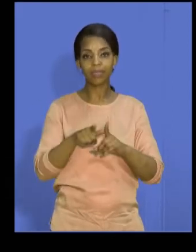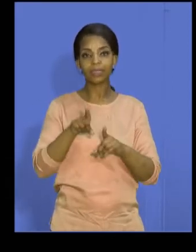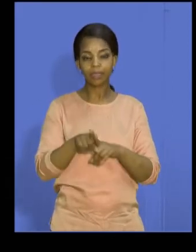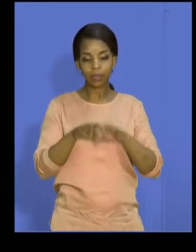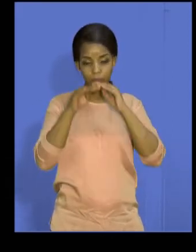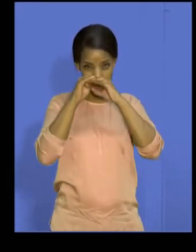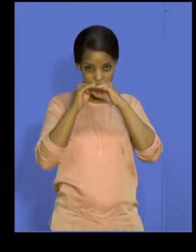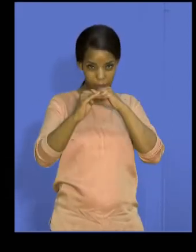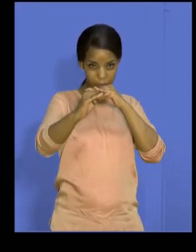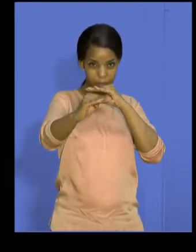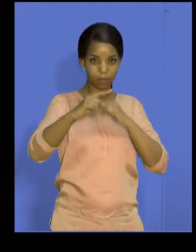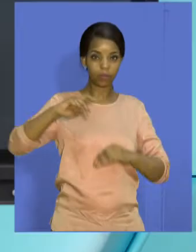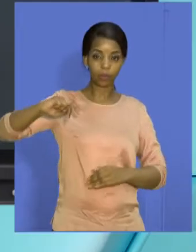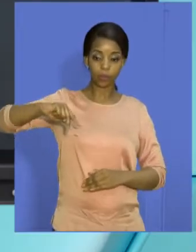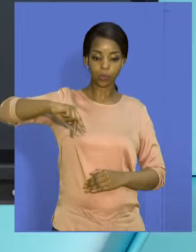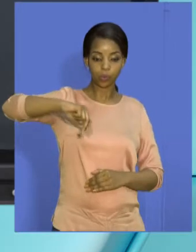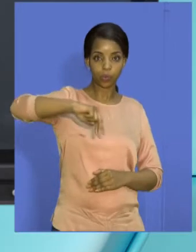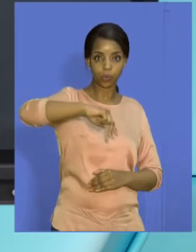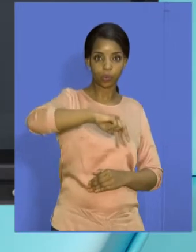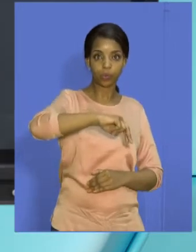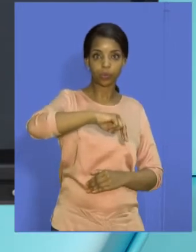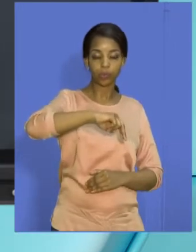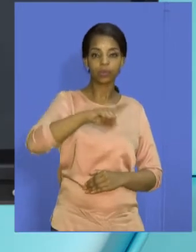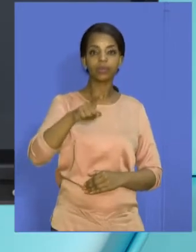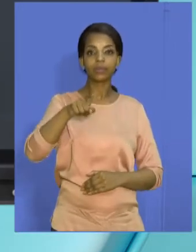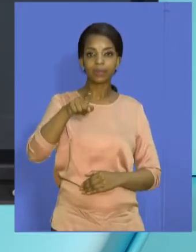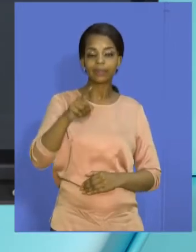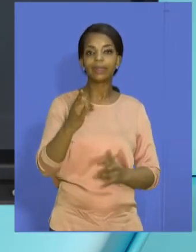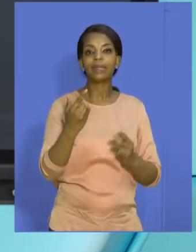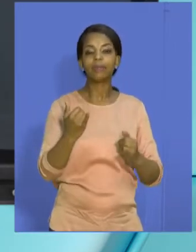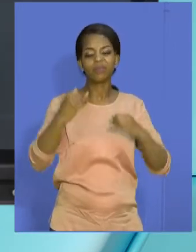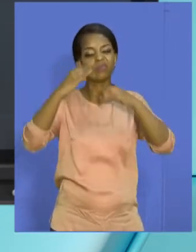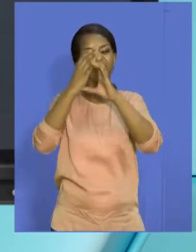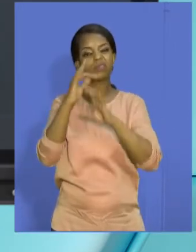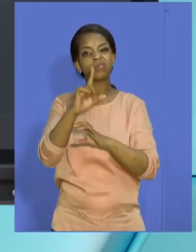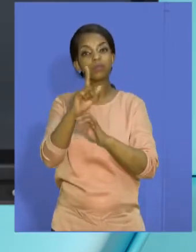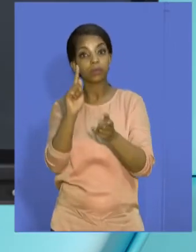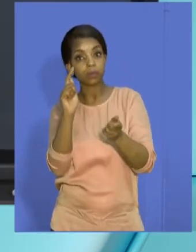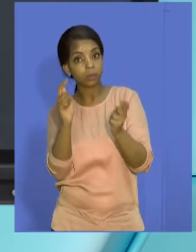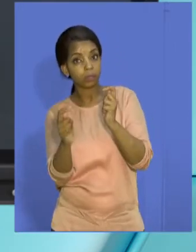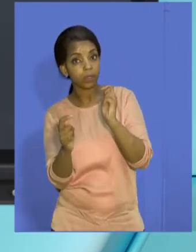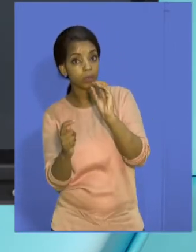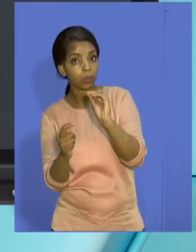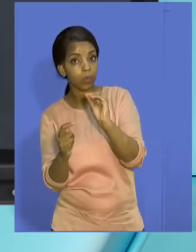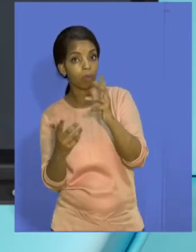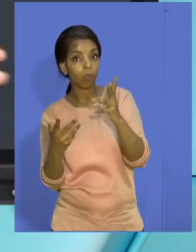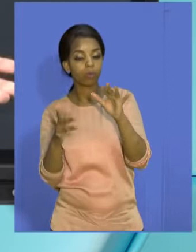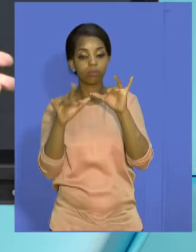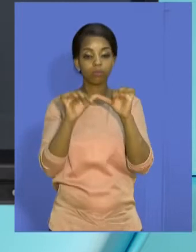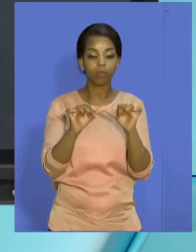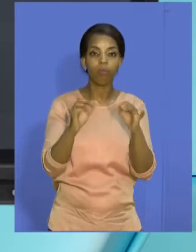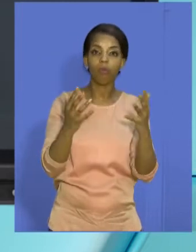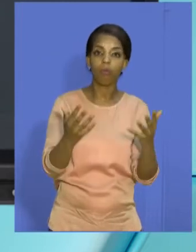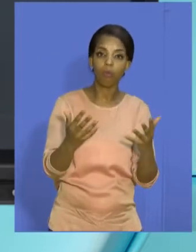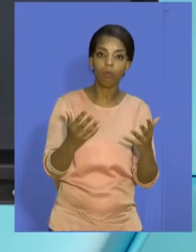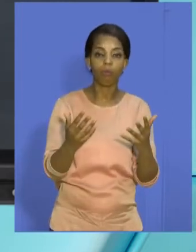of steps. So we will then be looking at whether there is change, if our change is constant, if there is